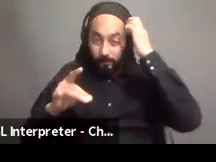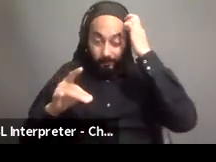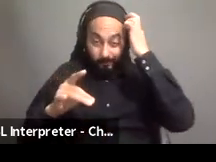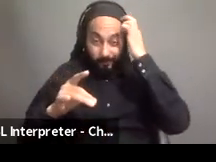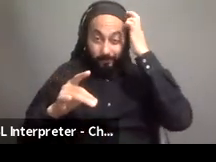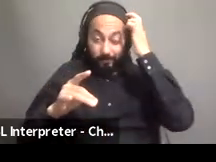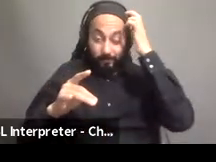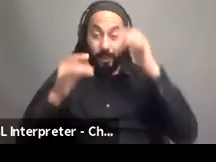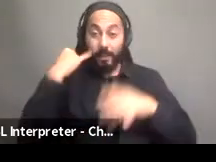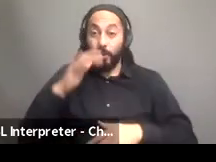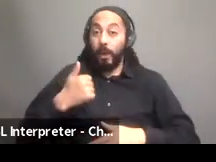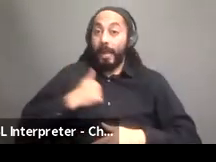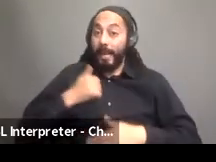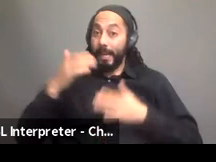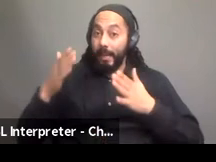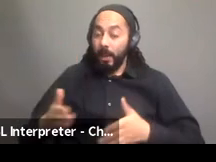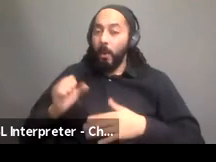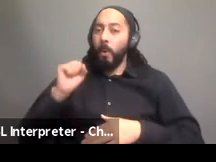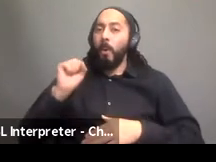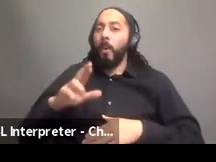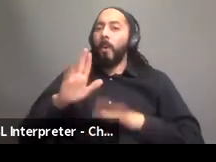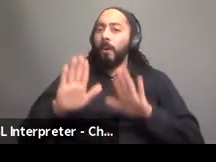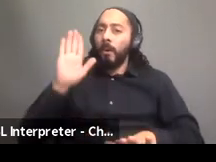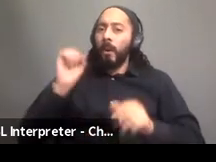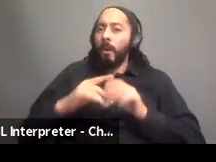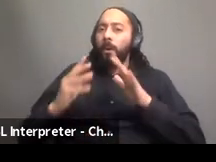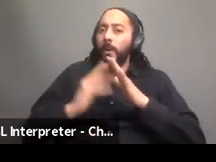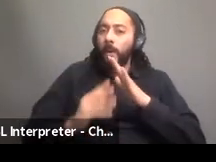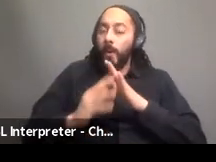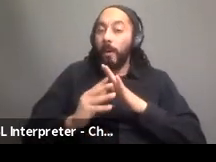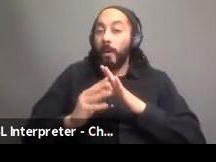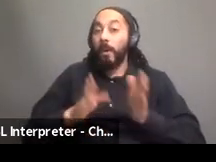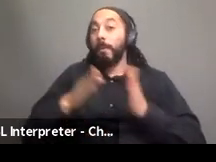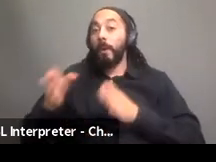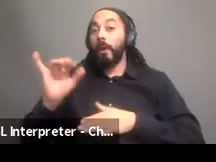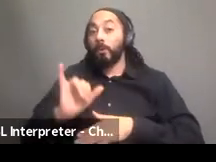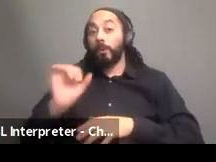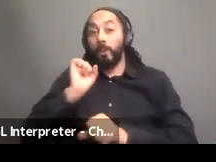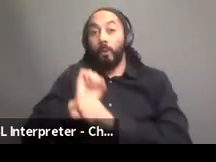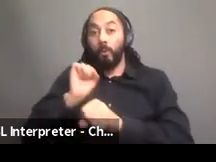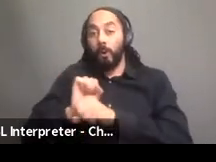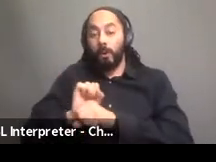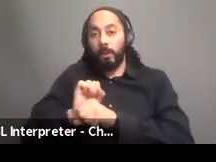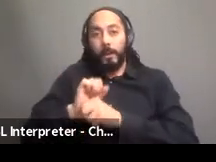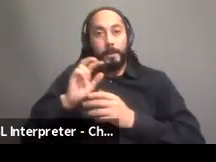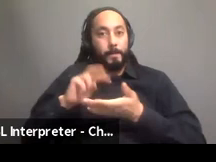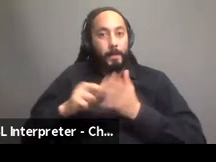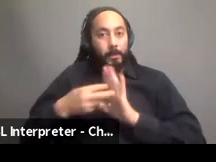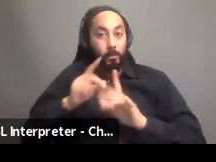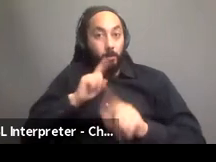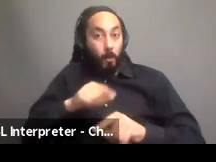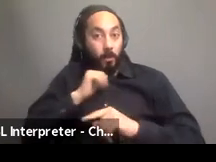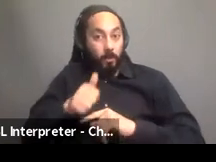discussing how in the workplace that can affect your likelihood of reporting. If you're worried about